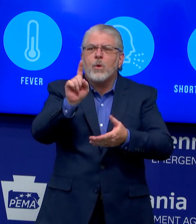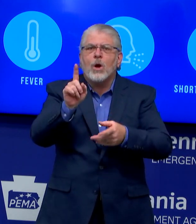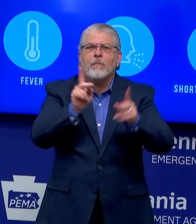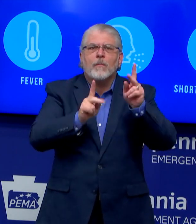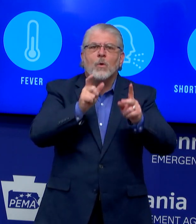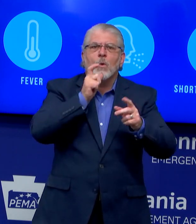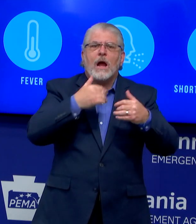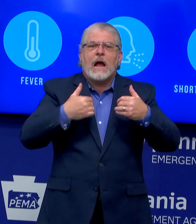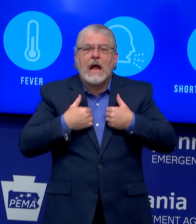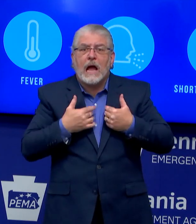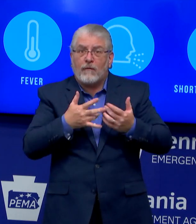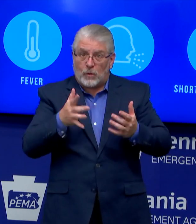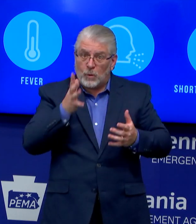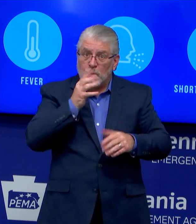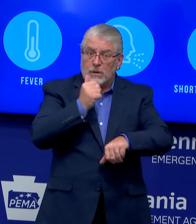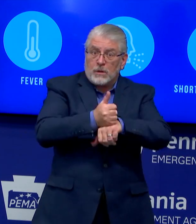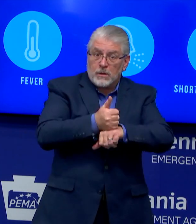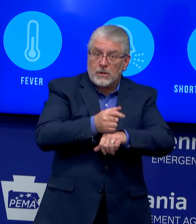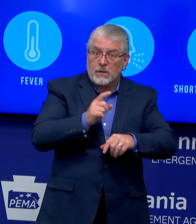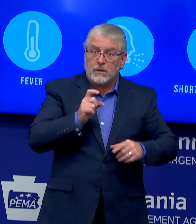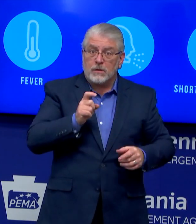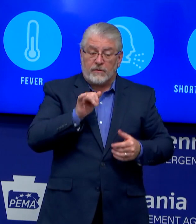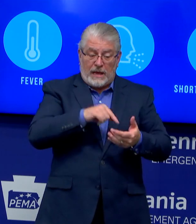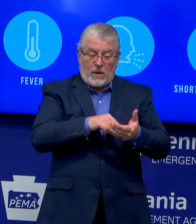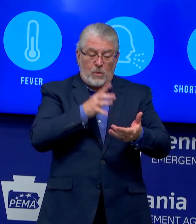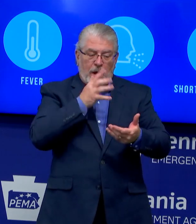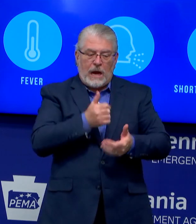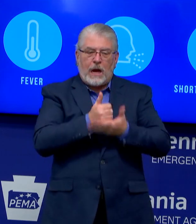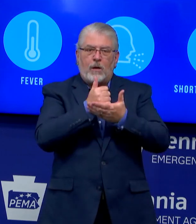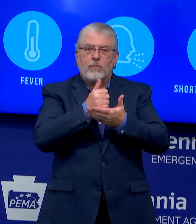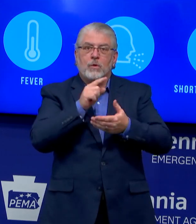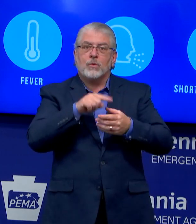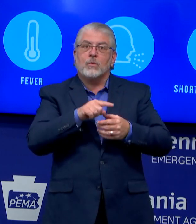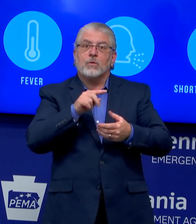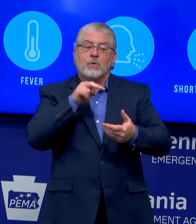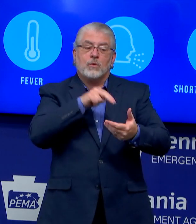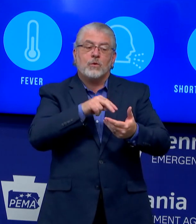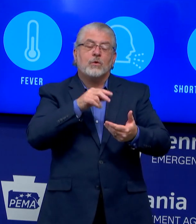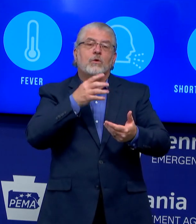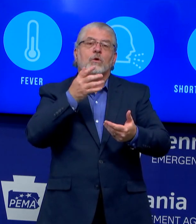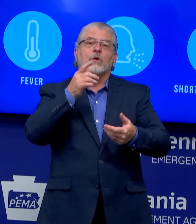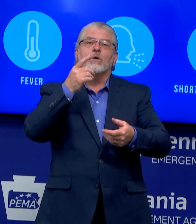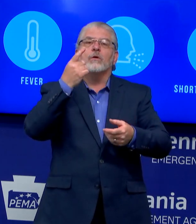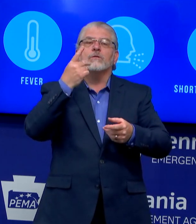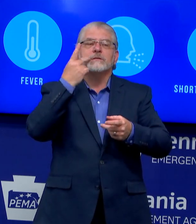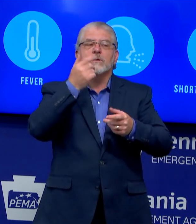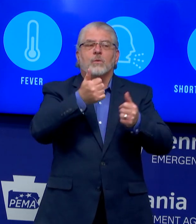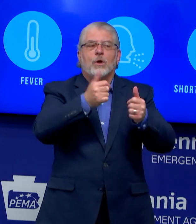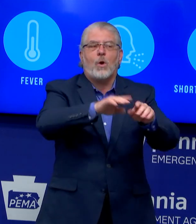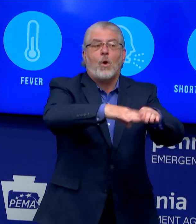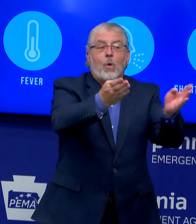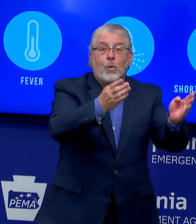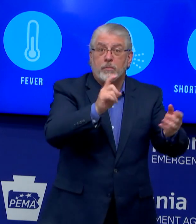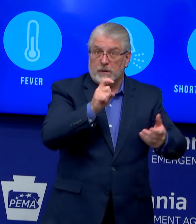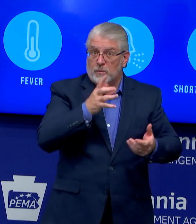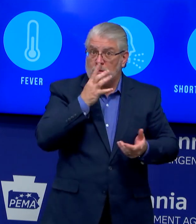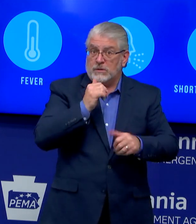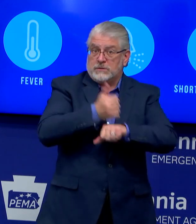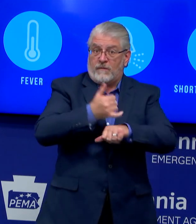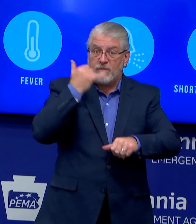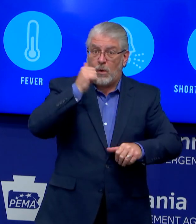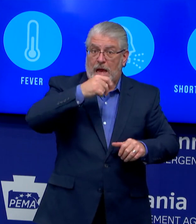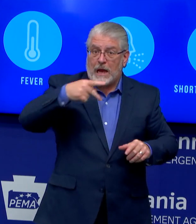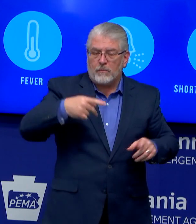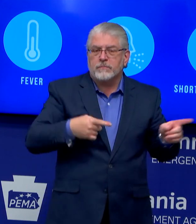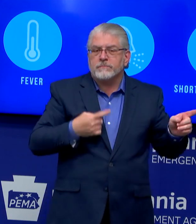type of phone apps and technology will be useful to be able to track. For instance, there are smart thermometers that can track people's temperatures, and there's